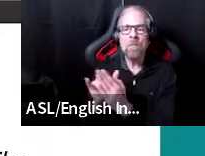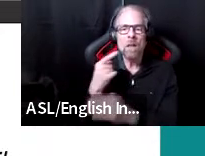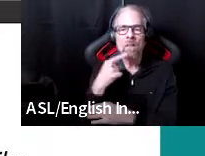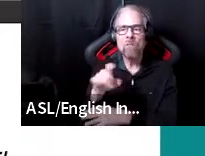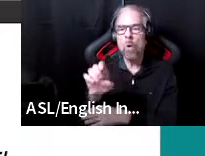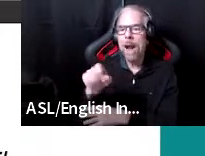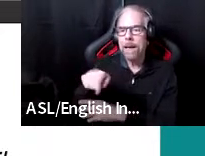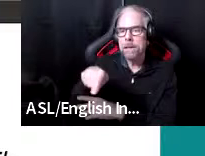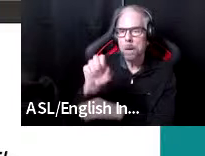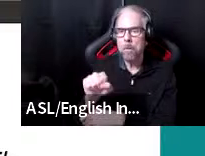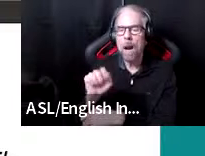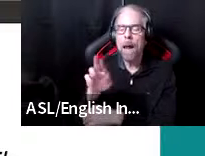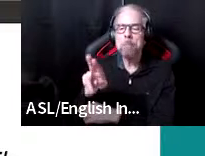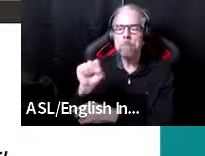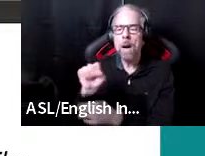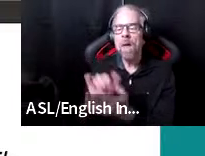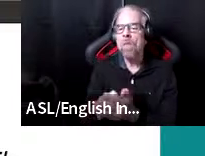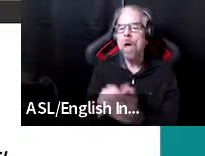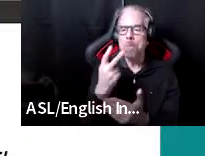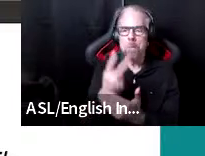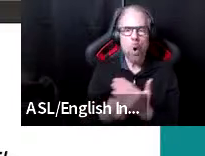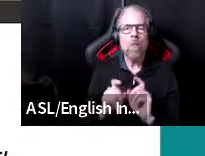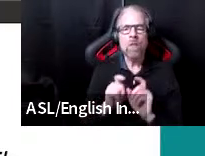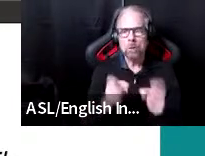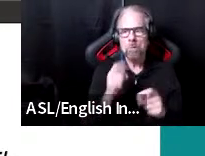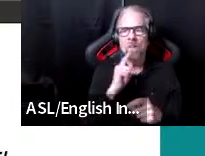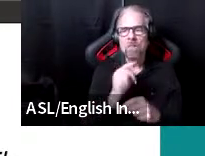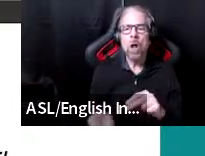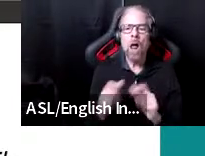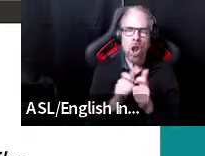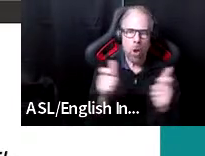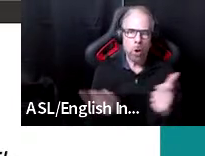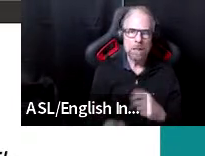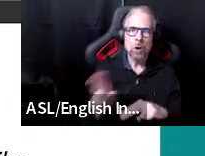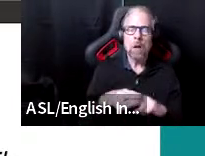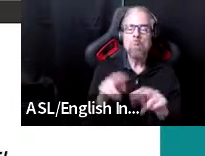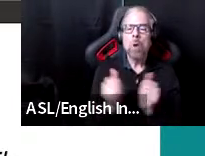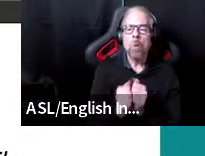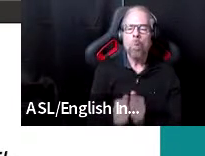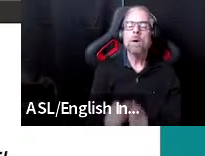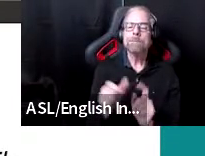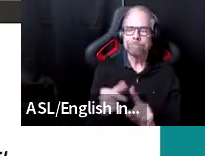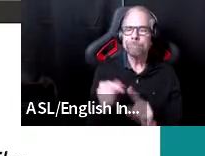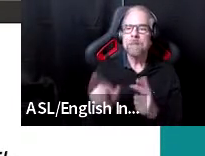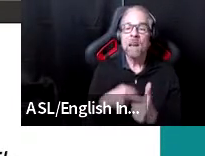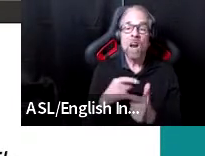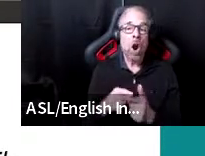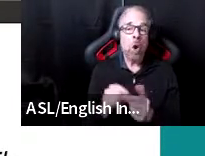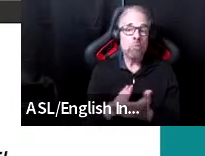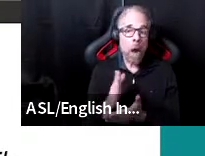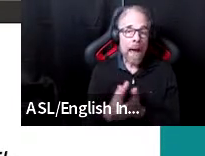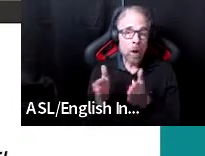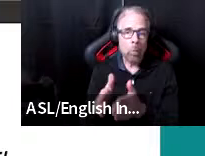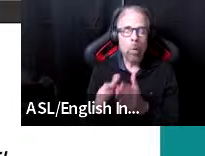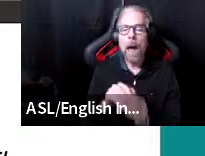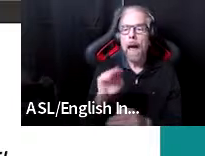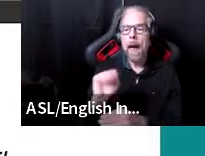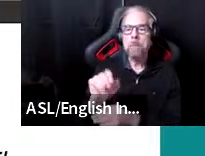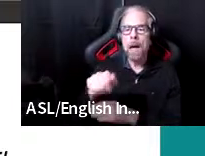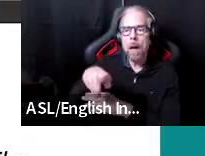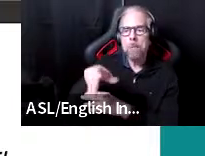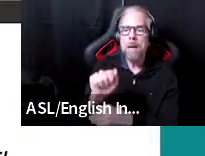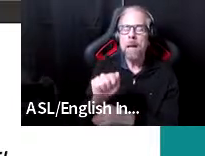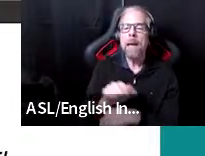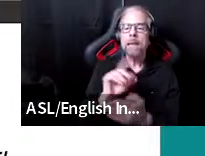both contributing to this large increase in exclusive right-of-way transit VMT. So modified LPA and design options